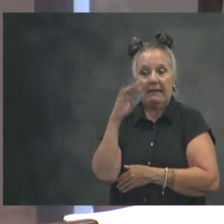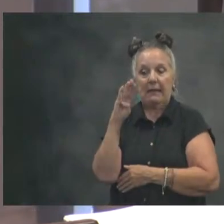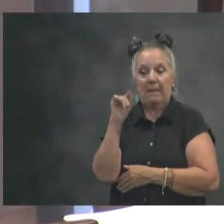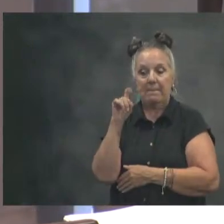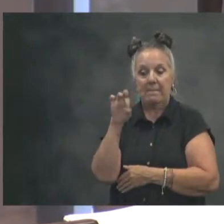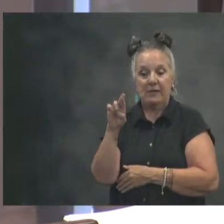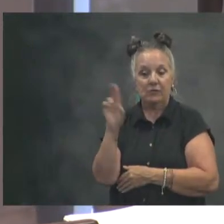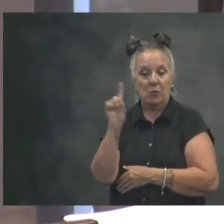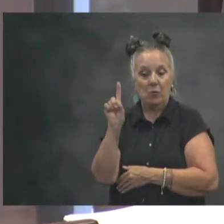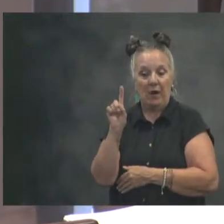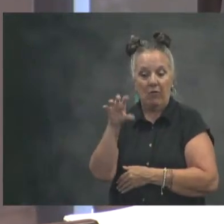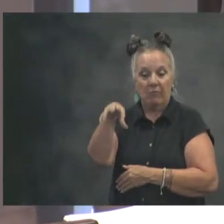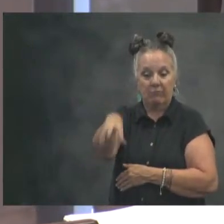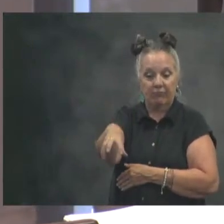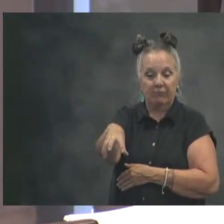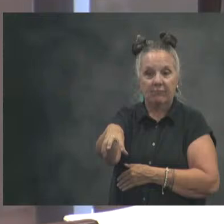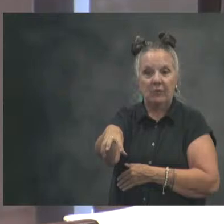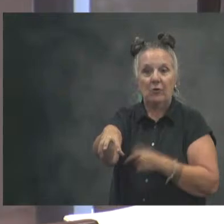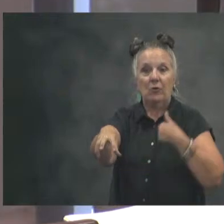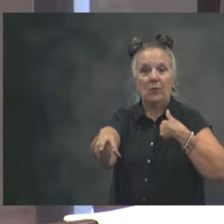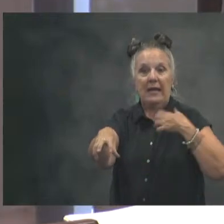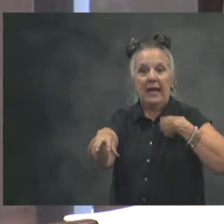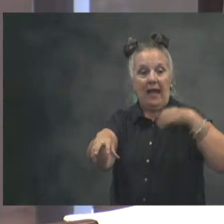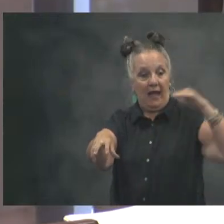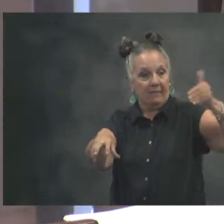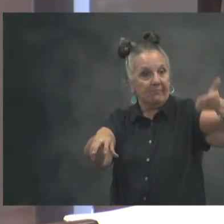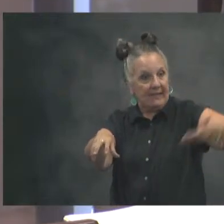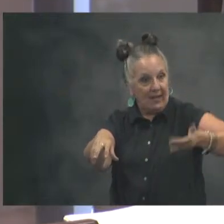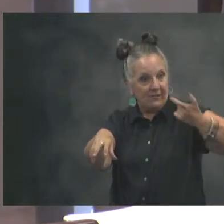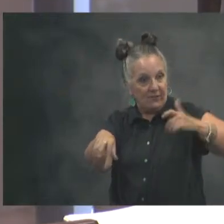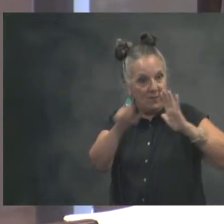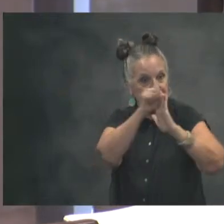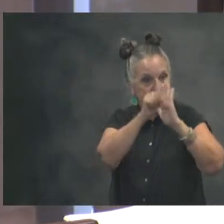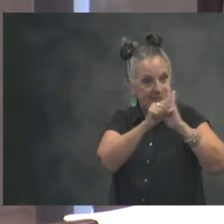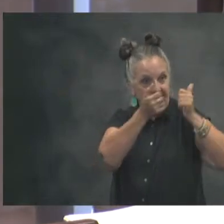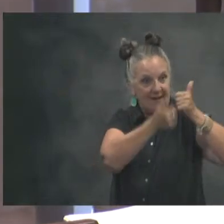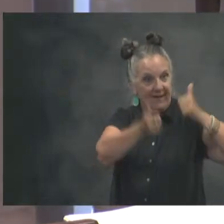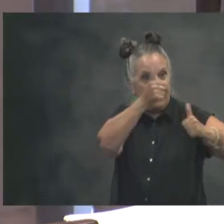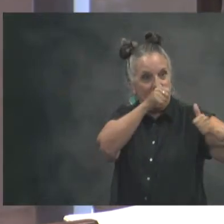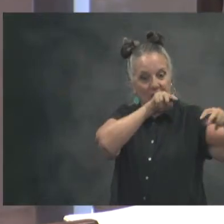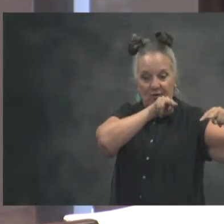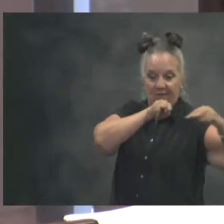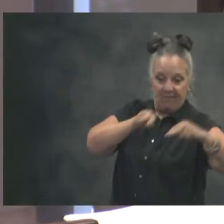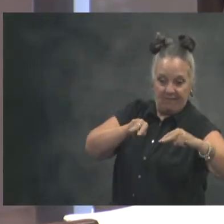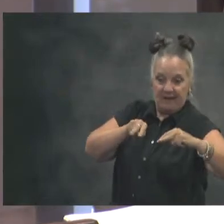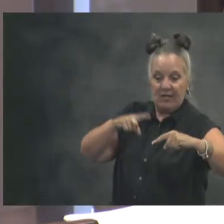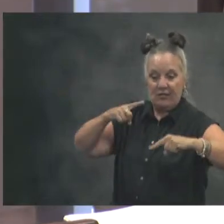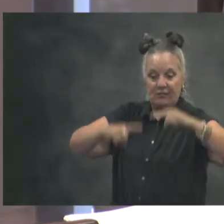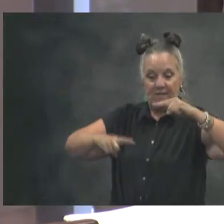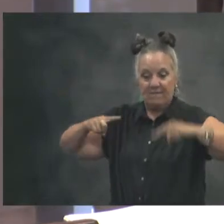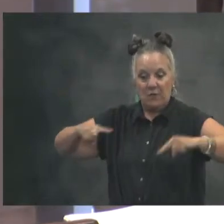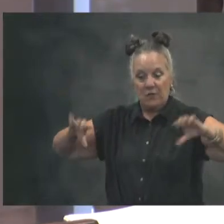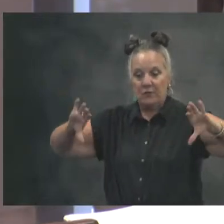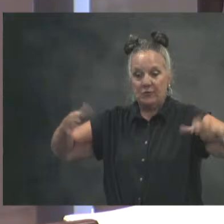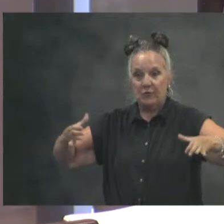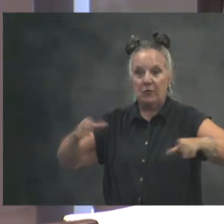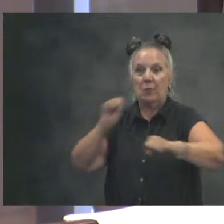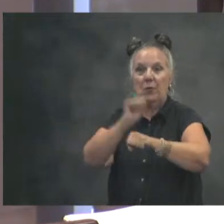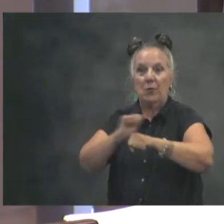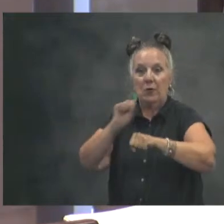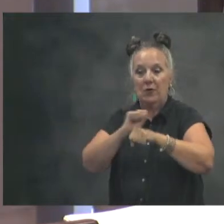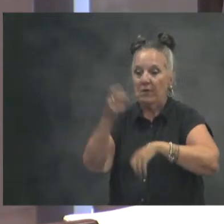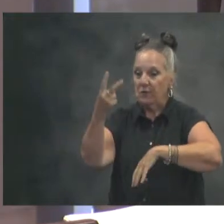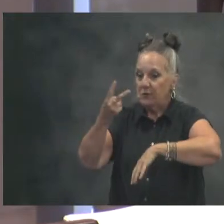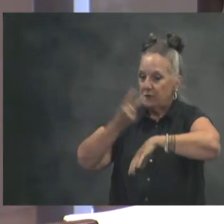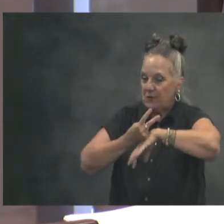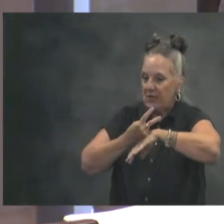site where we had guests from the state and a very diverse group for 2 days to kind of